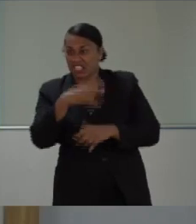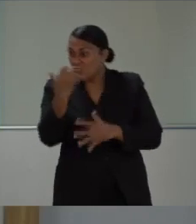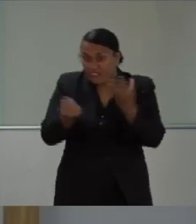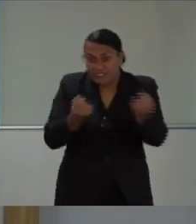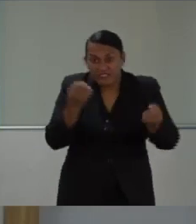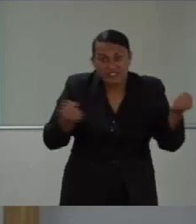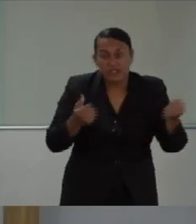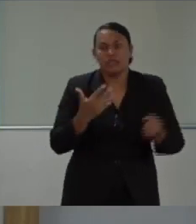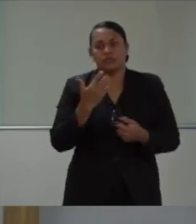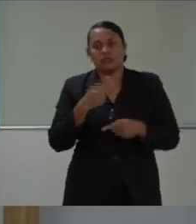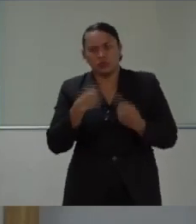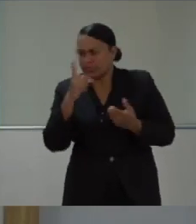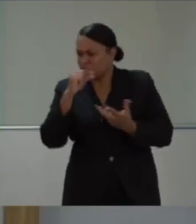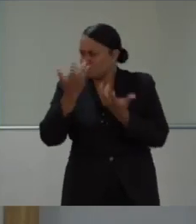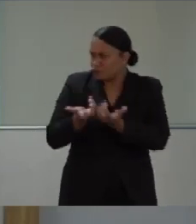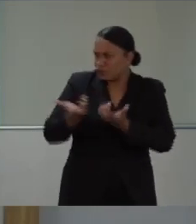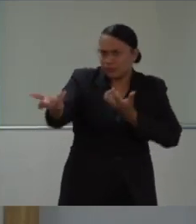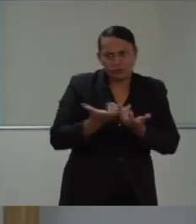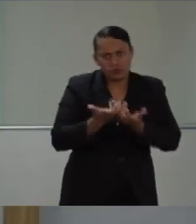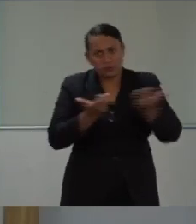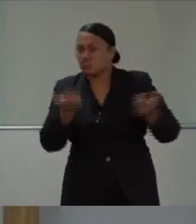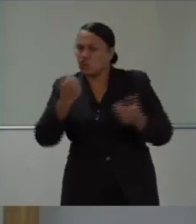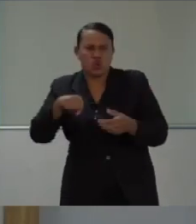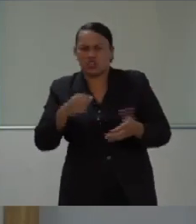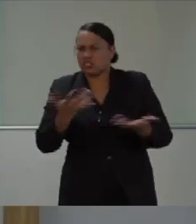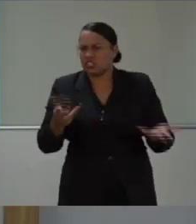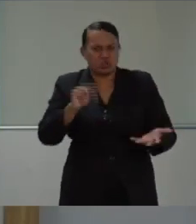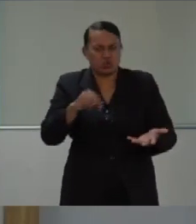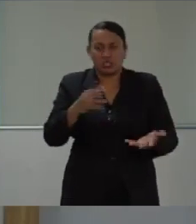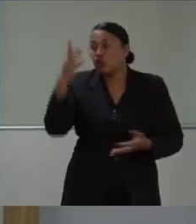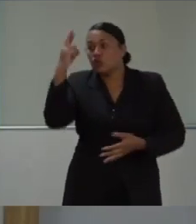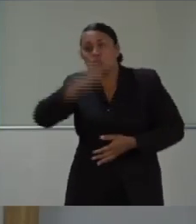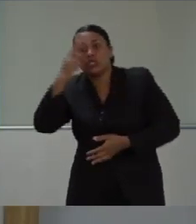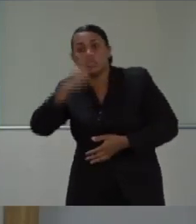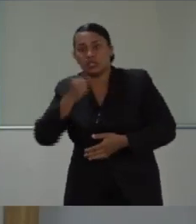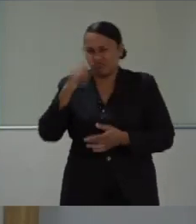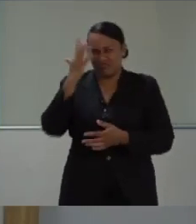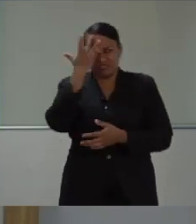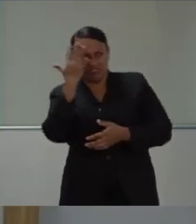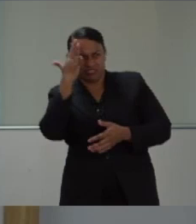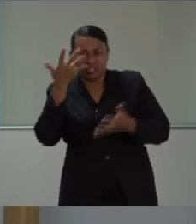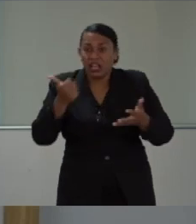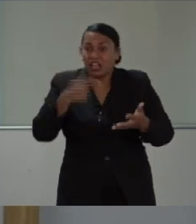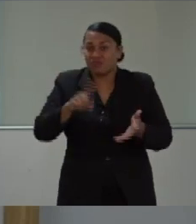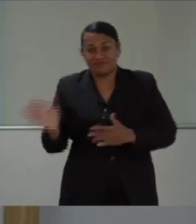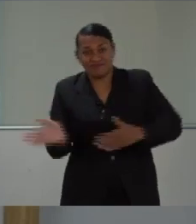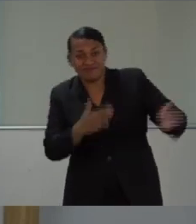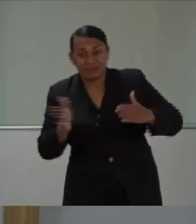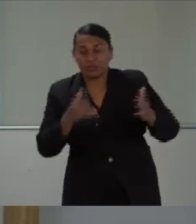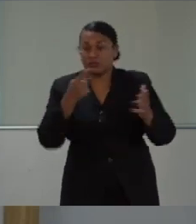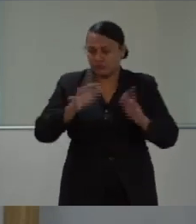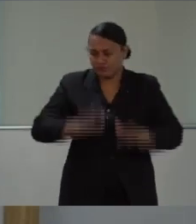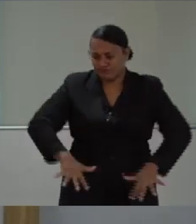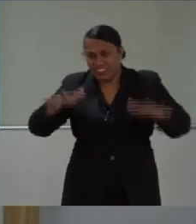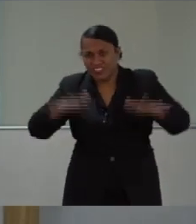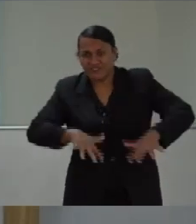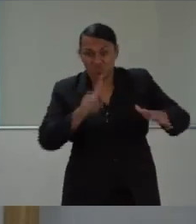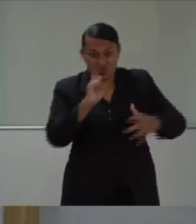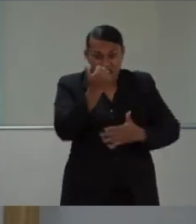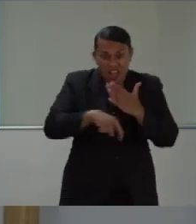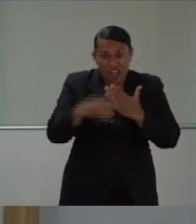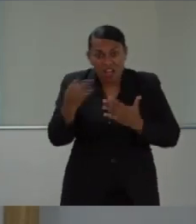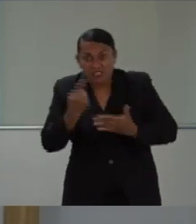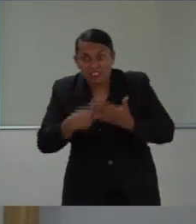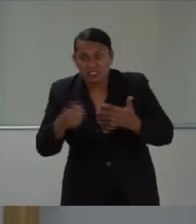hesitation in evacuating as normal if flooding poses a risk. All evacuation centers will also